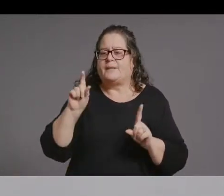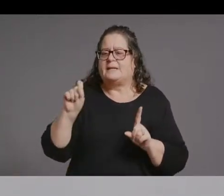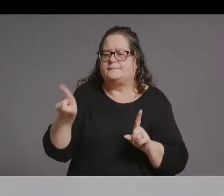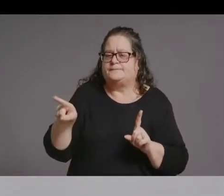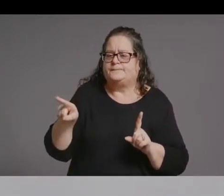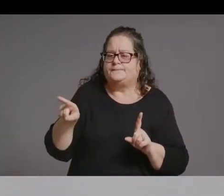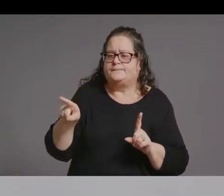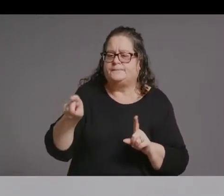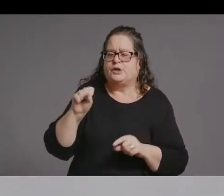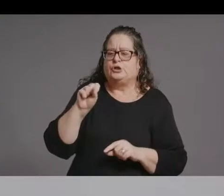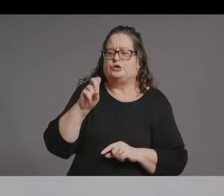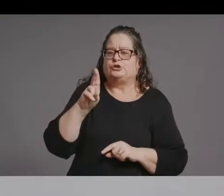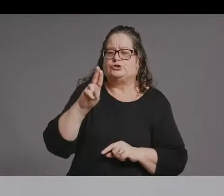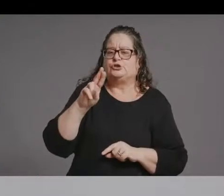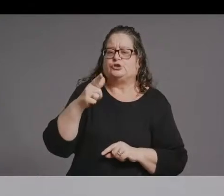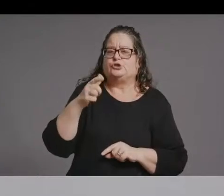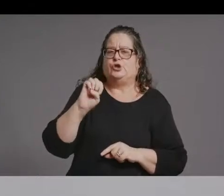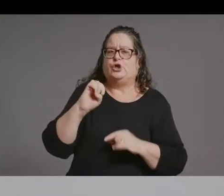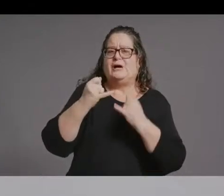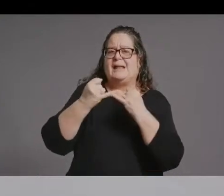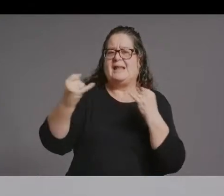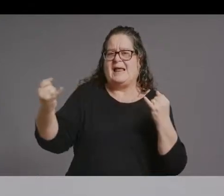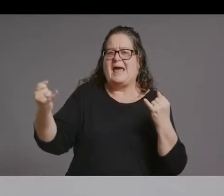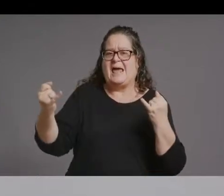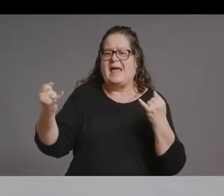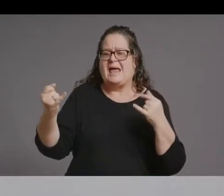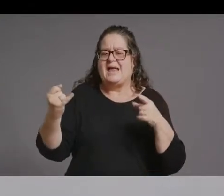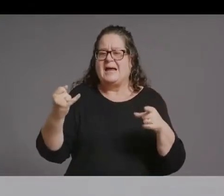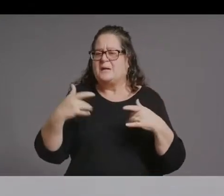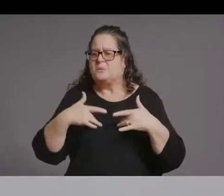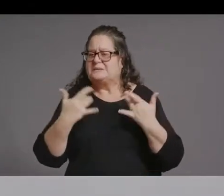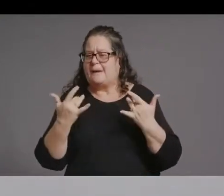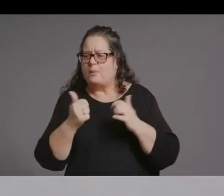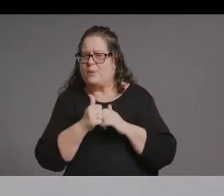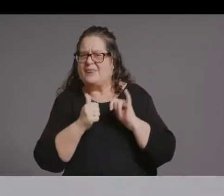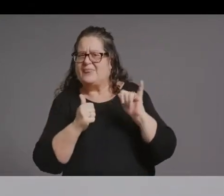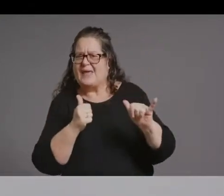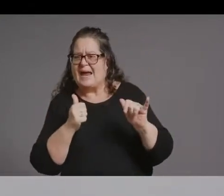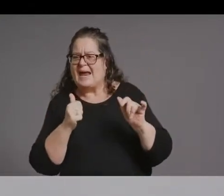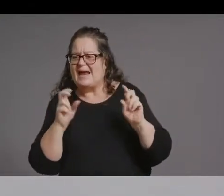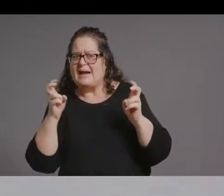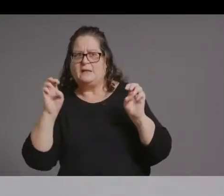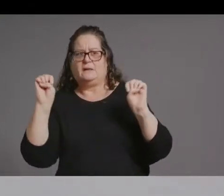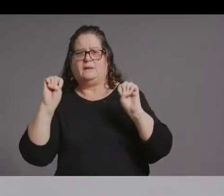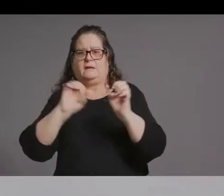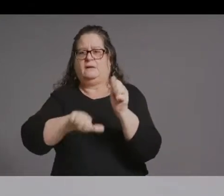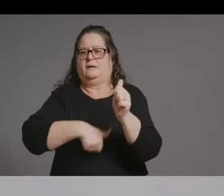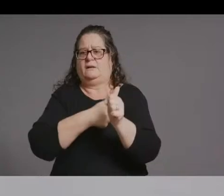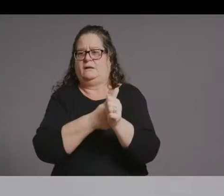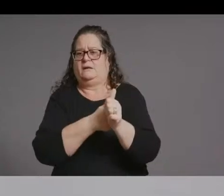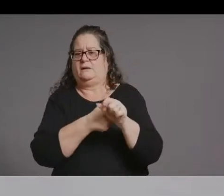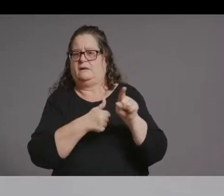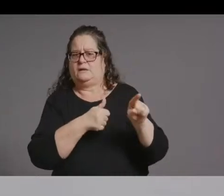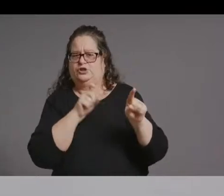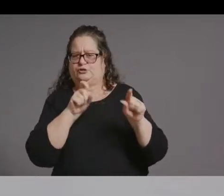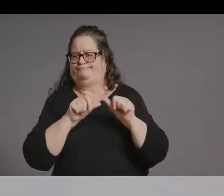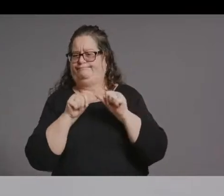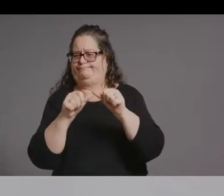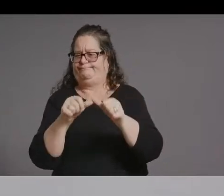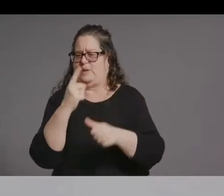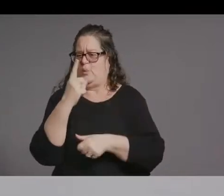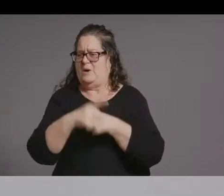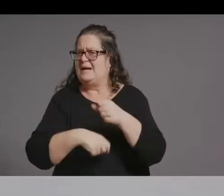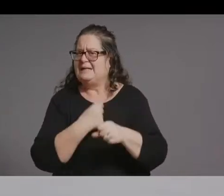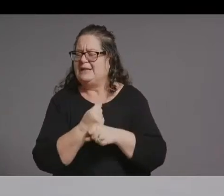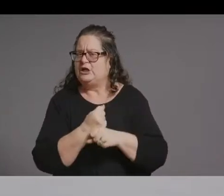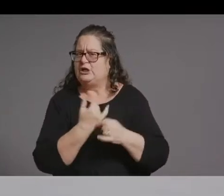now? Is that, I know it was only supposed to be for a year, so is it gone now? No, we're continuing the surge line,